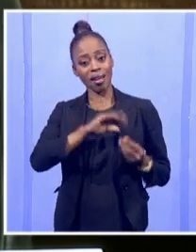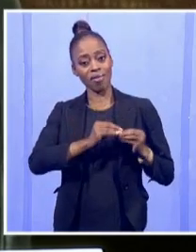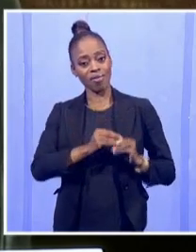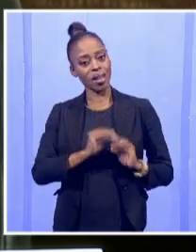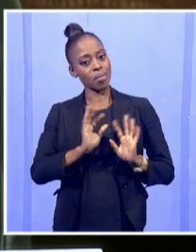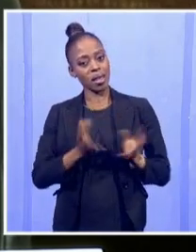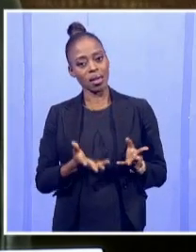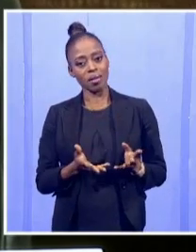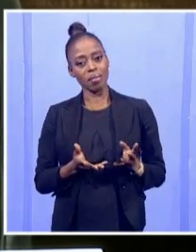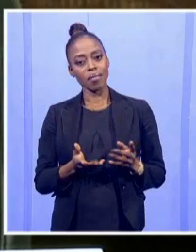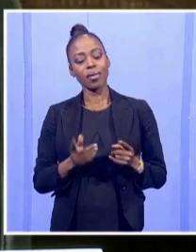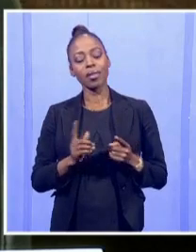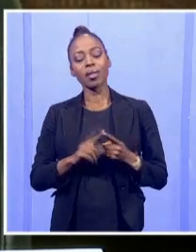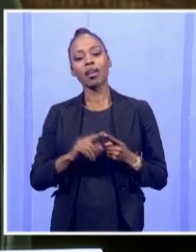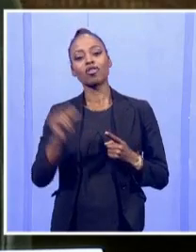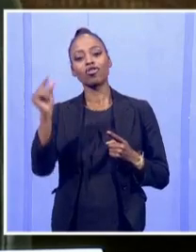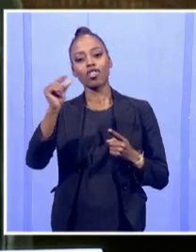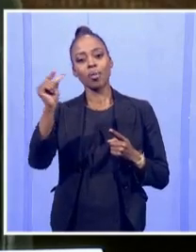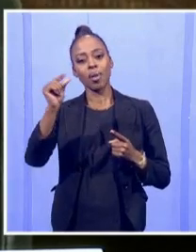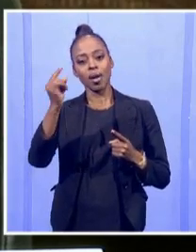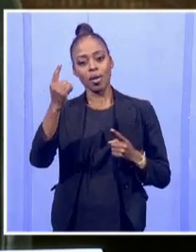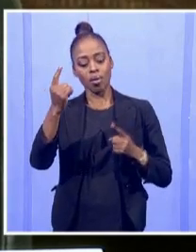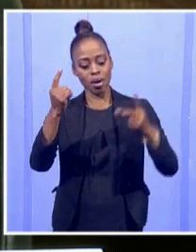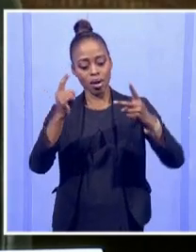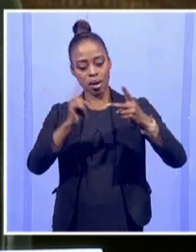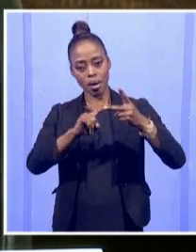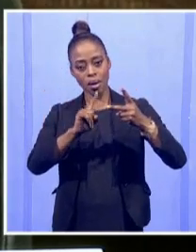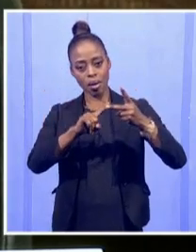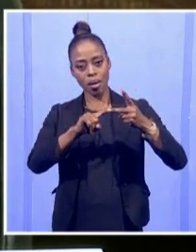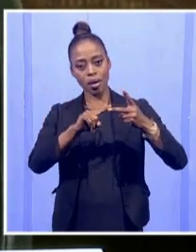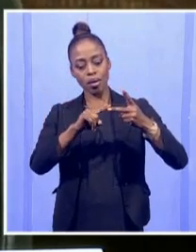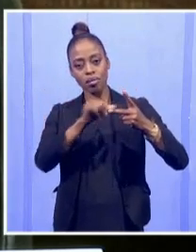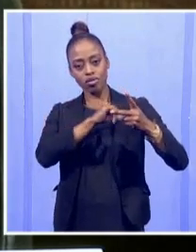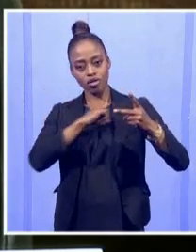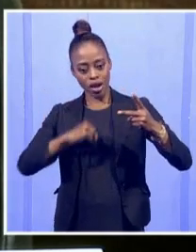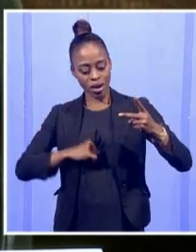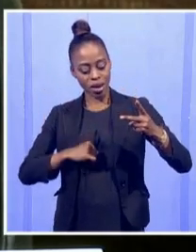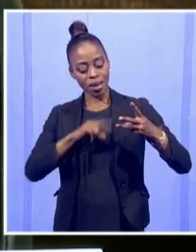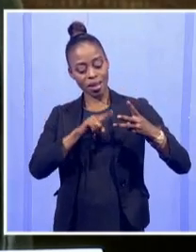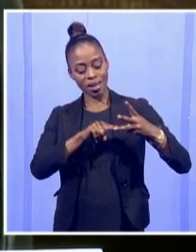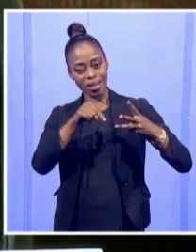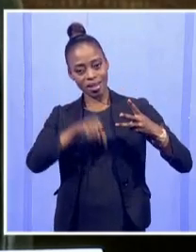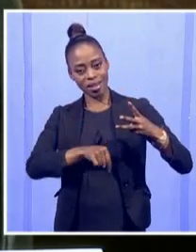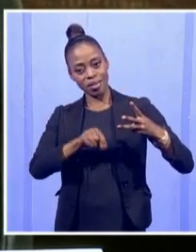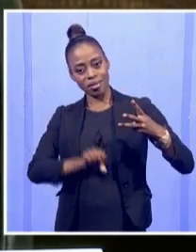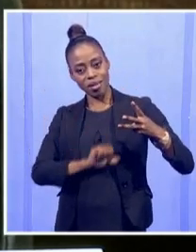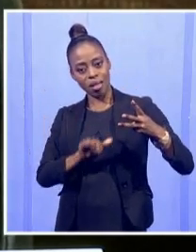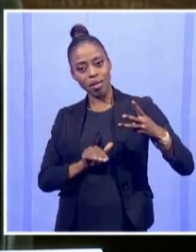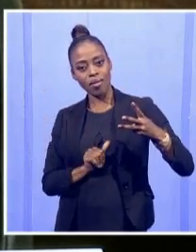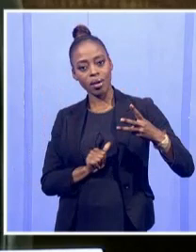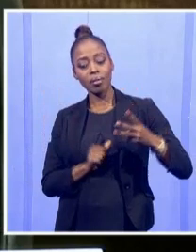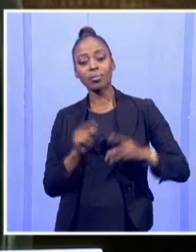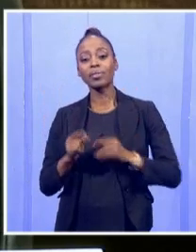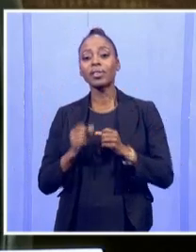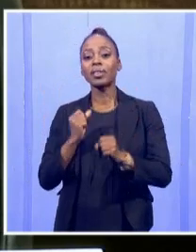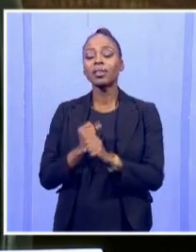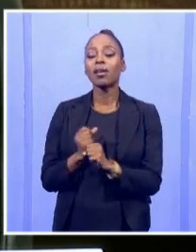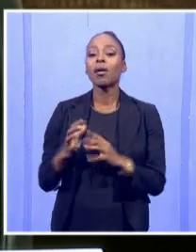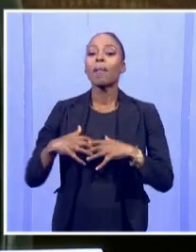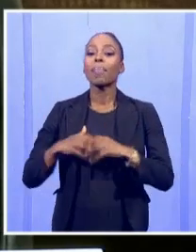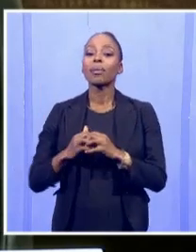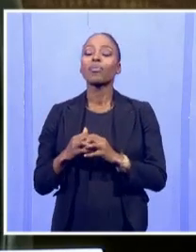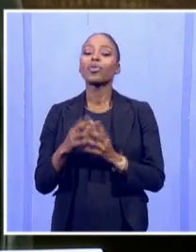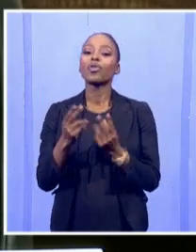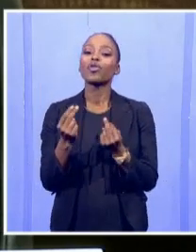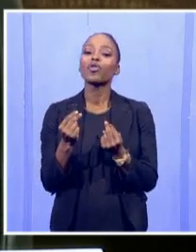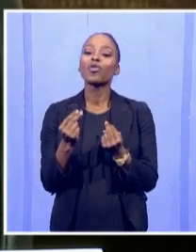produced, the other being Bremen in Germany and Beijing in China. This year we launched the production of the new